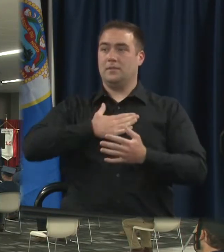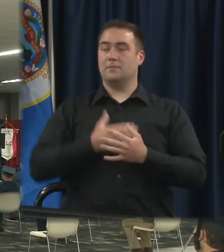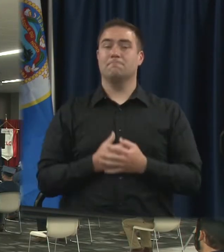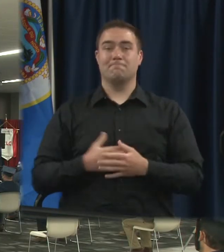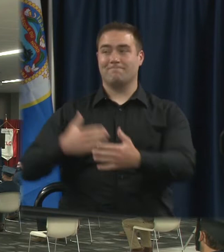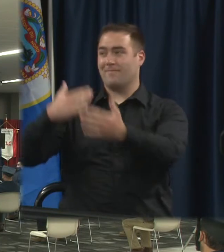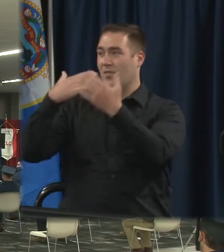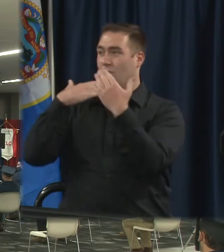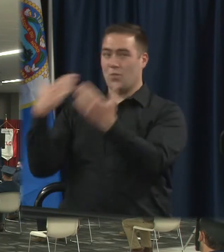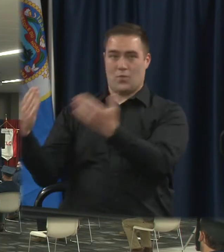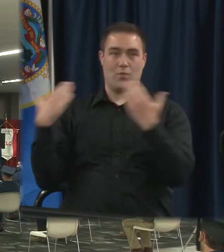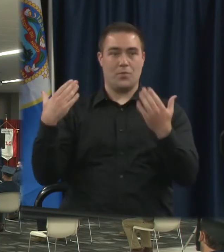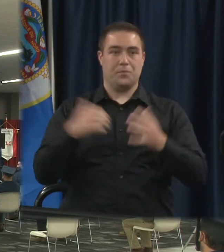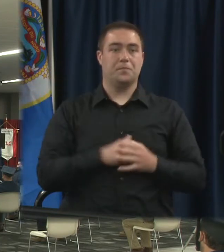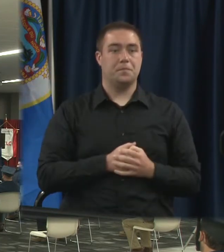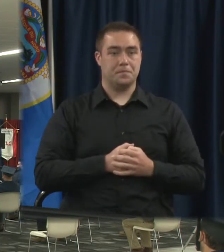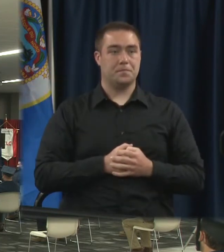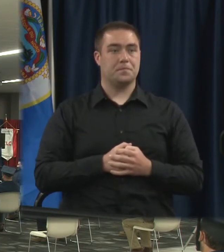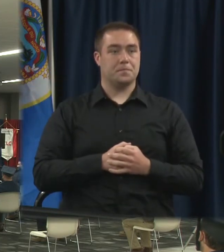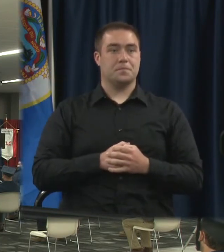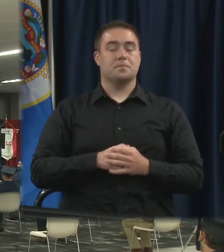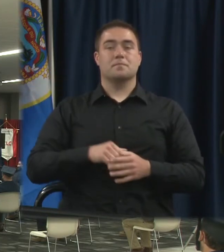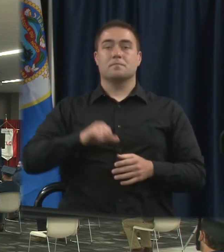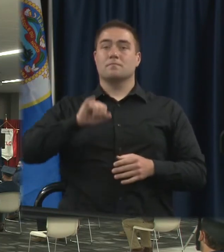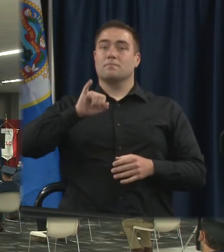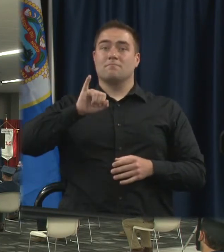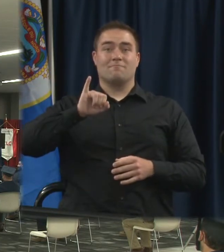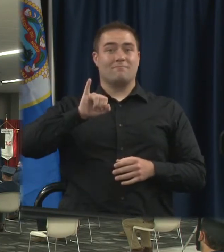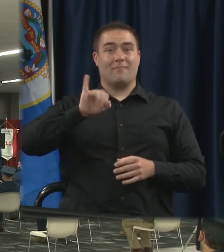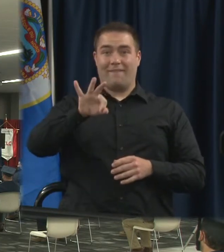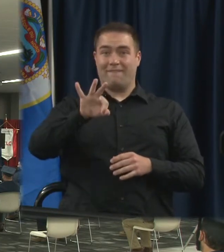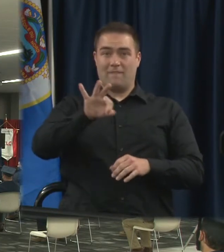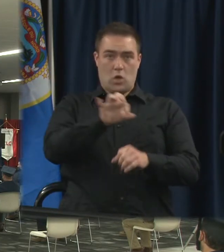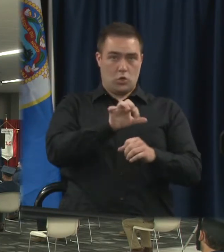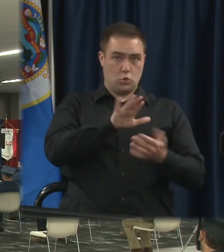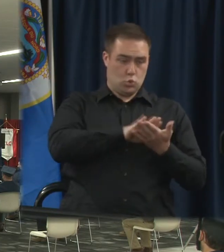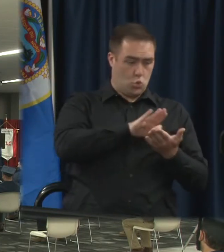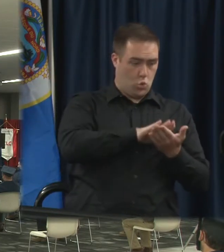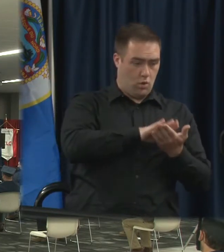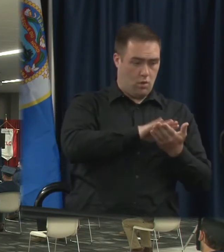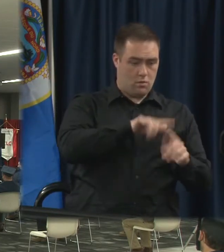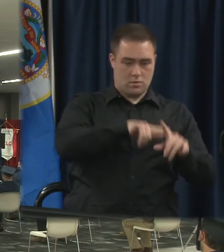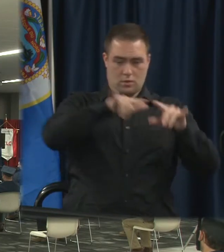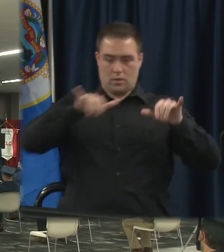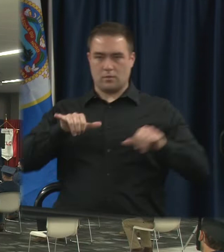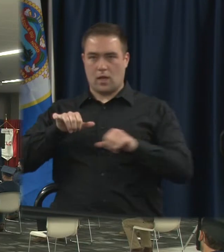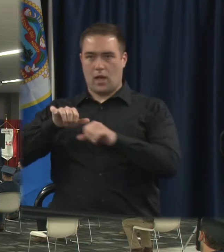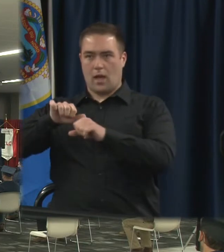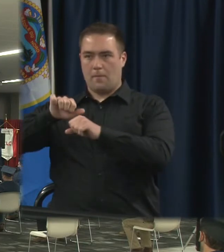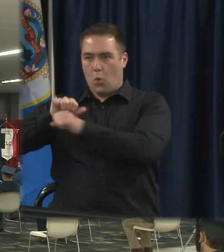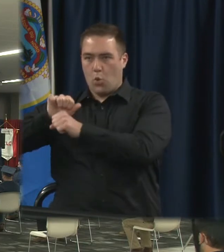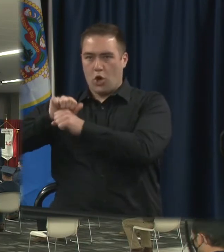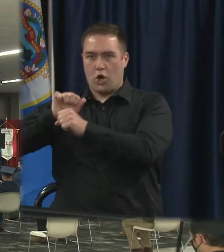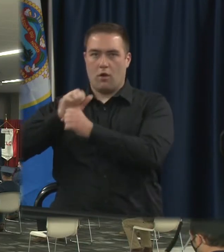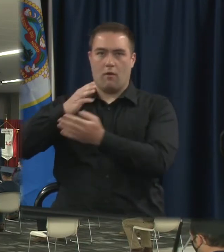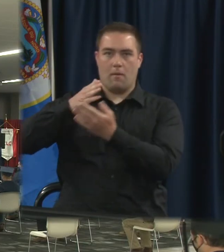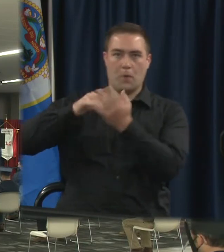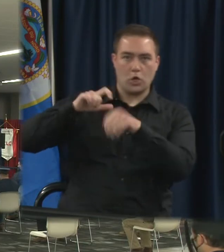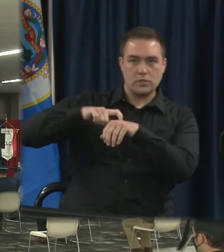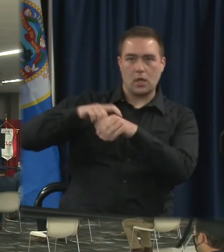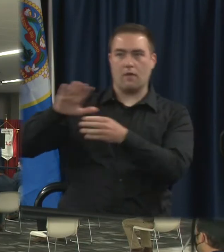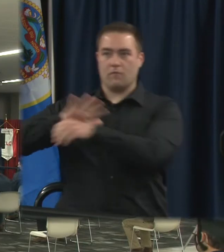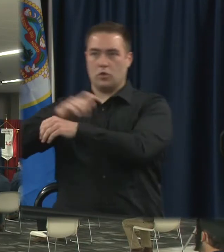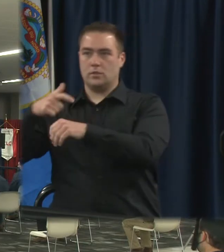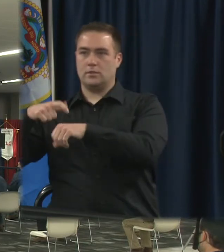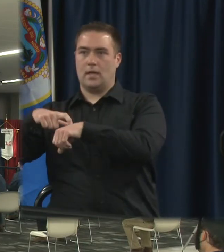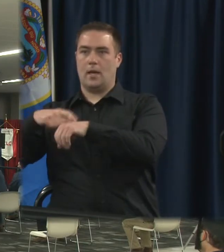Thank you. And if you had to work, if you worked full-time or part-time during your studies, I would ask you to stand.